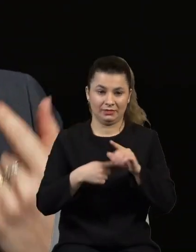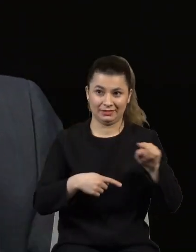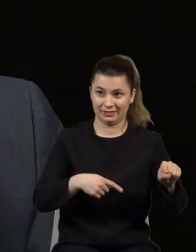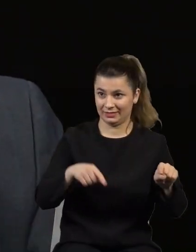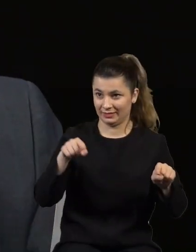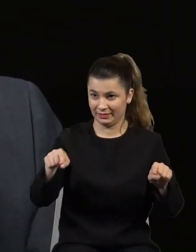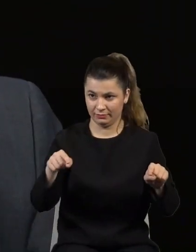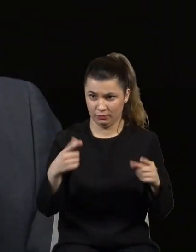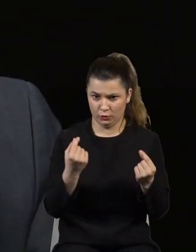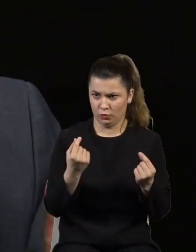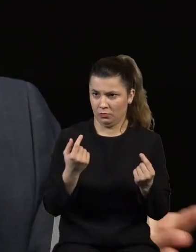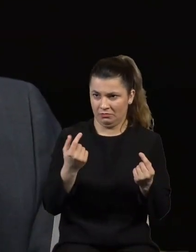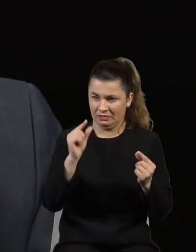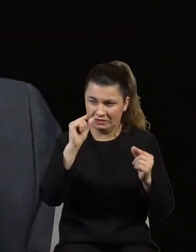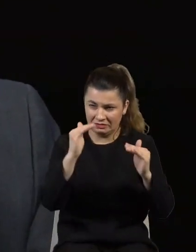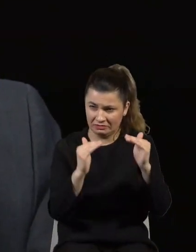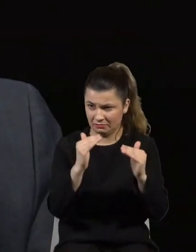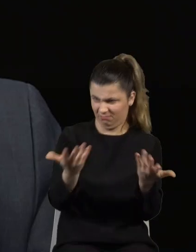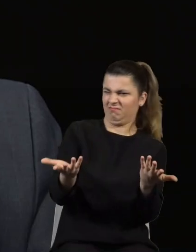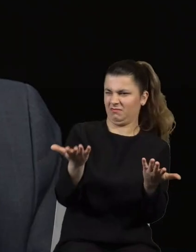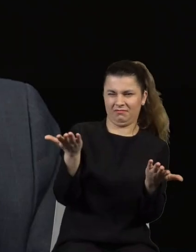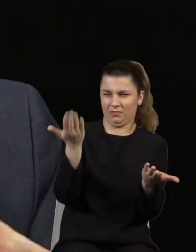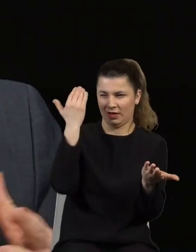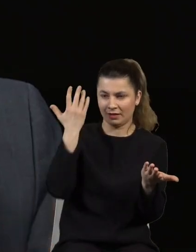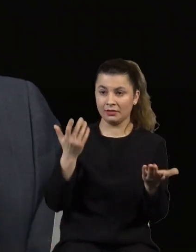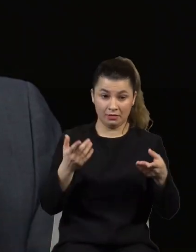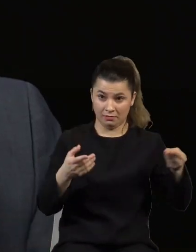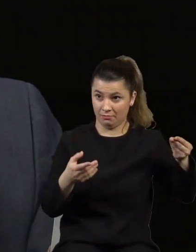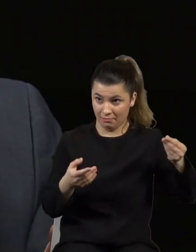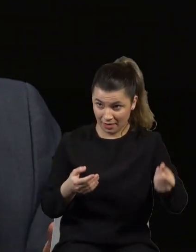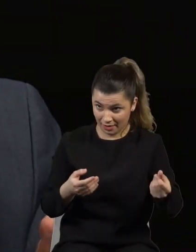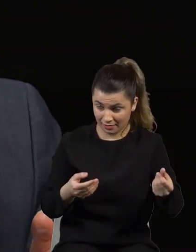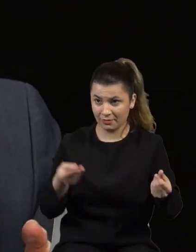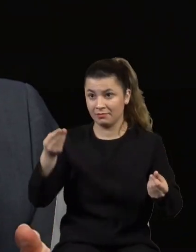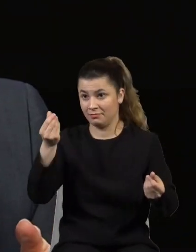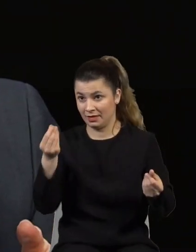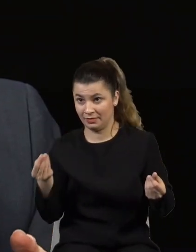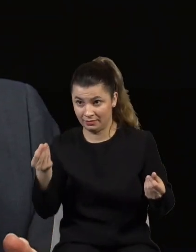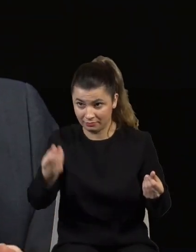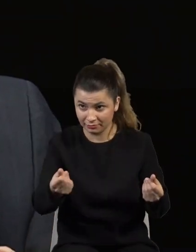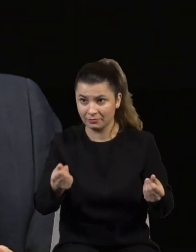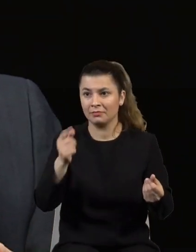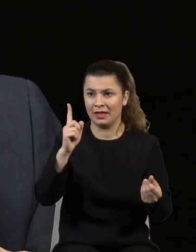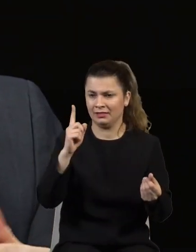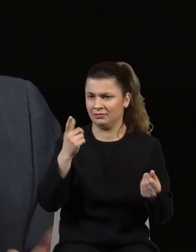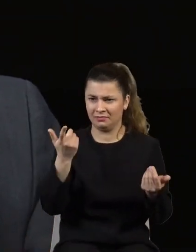20 years ago, this was one set of instruments. Now, also taking into account new